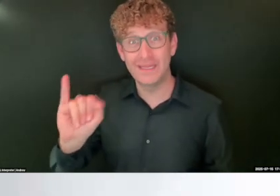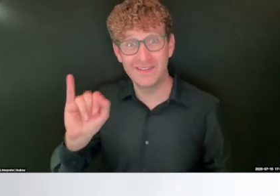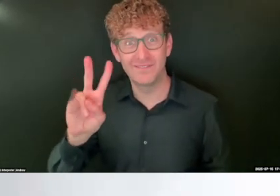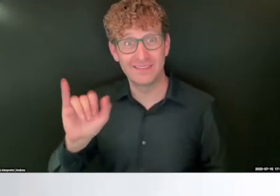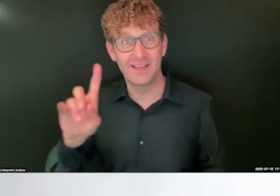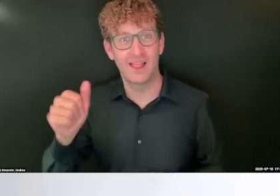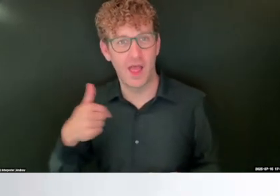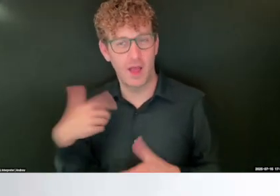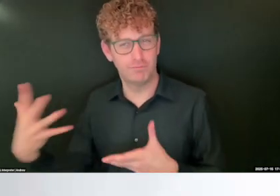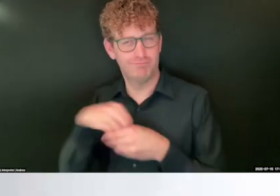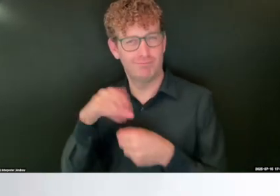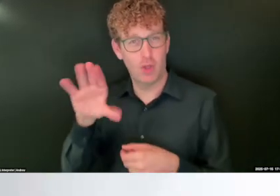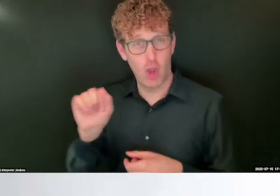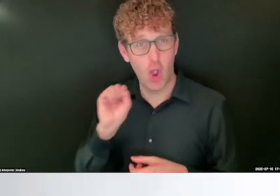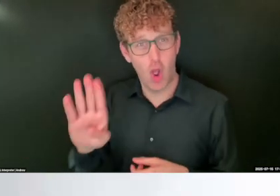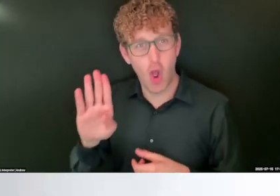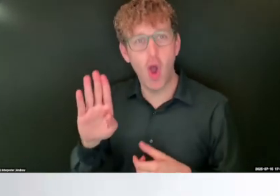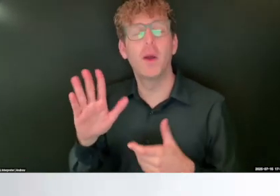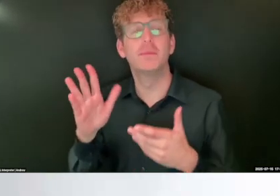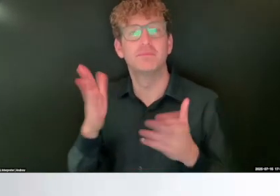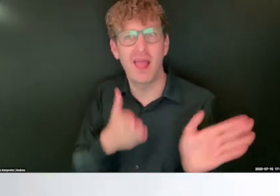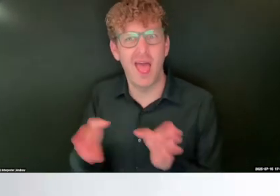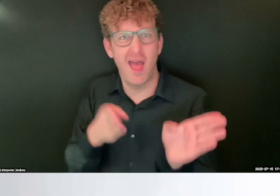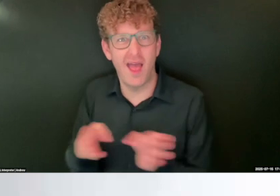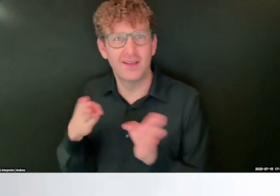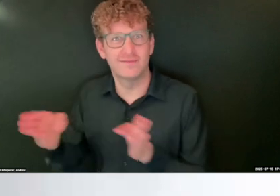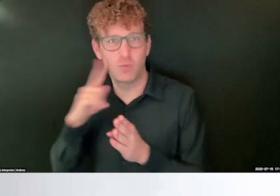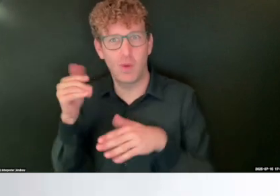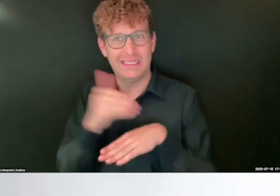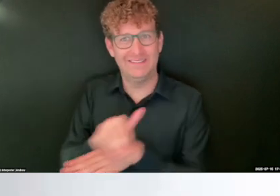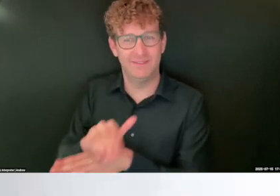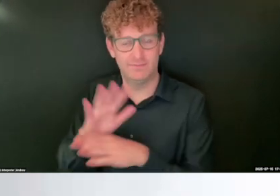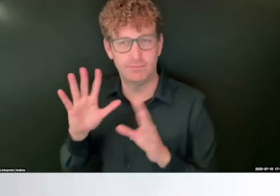these evening community meetings. Nice to see you all.